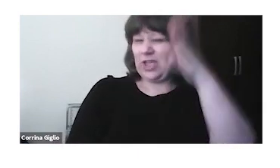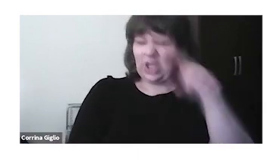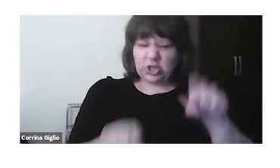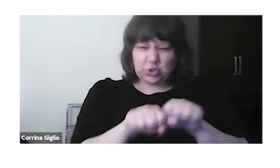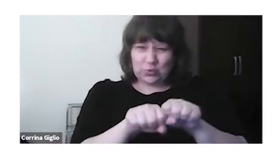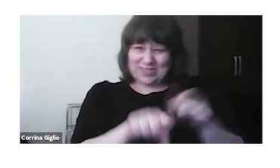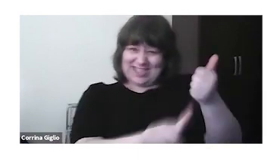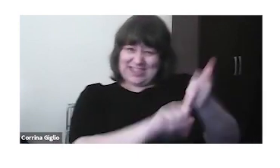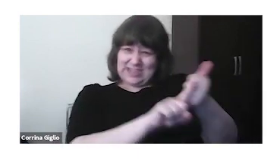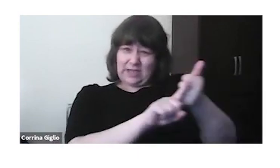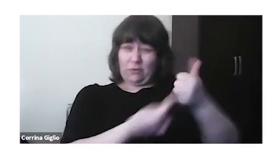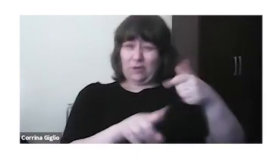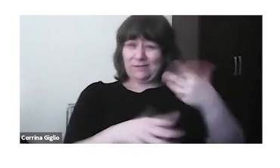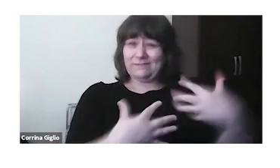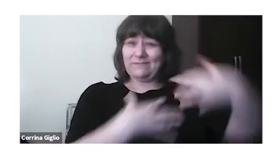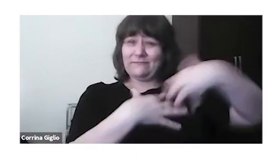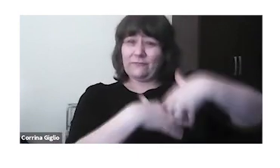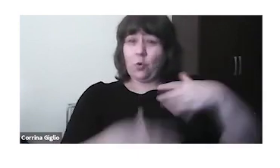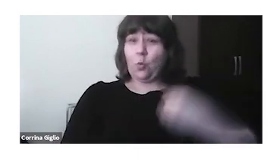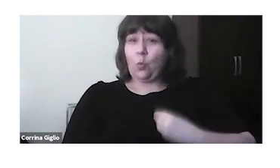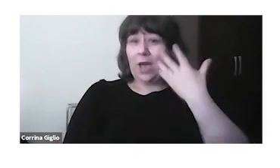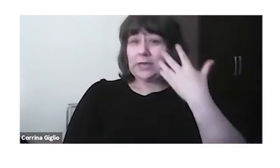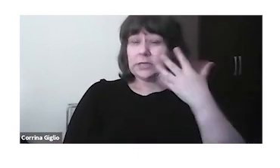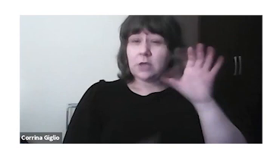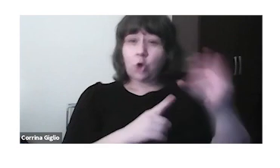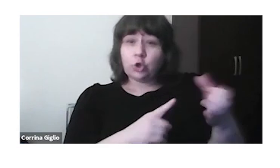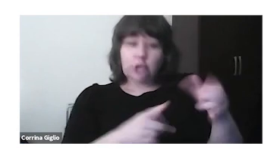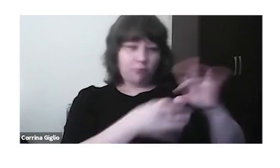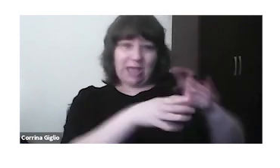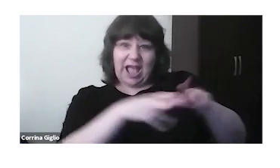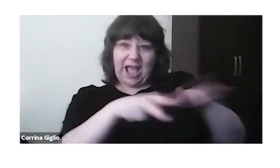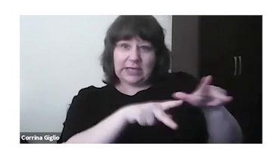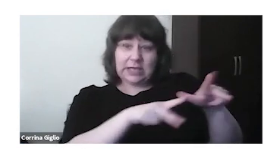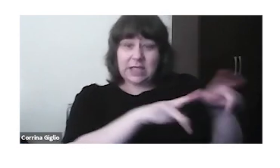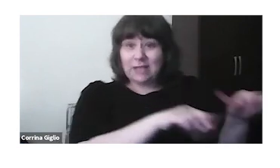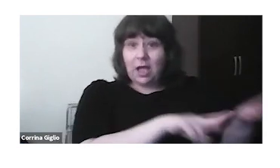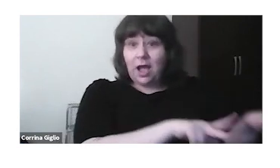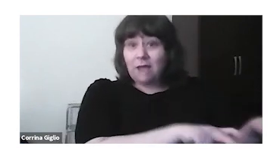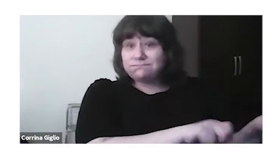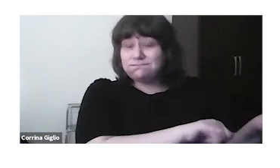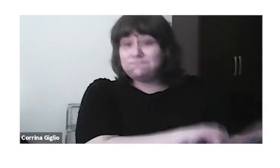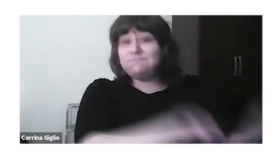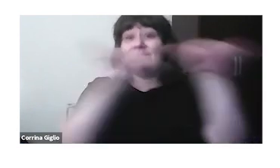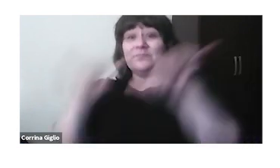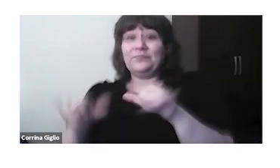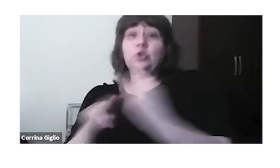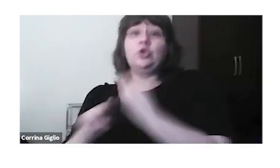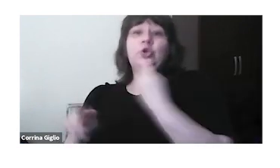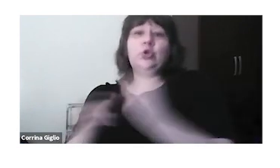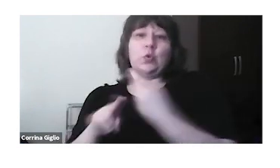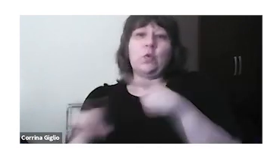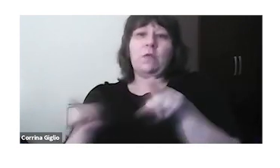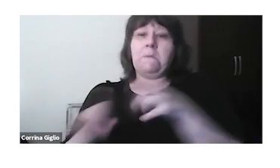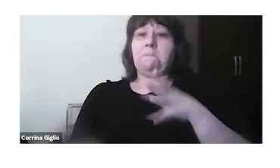like white hiking cultures sort of been made useful for an urban jungle, as you